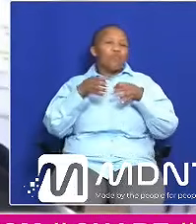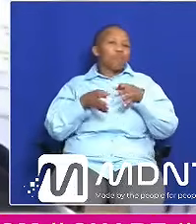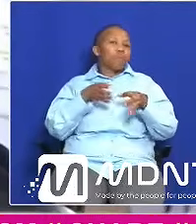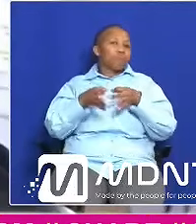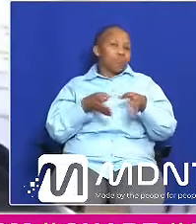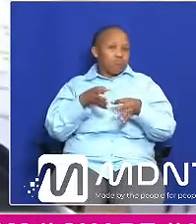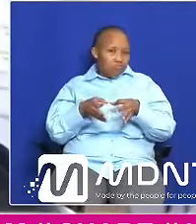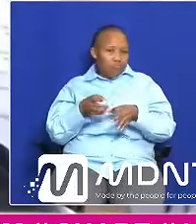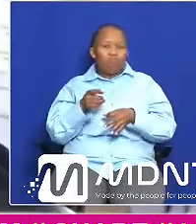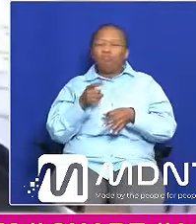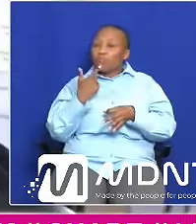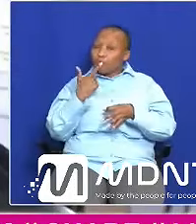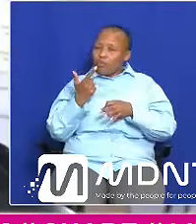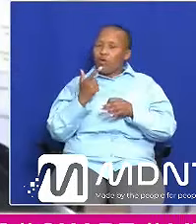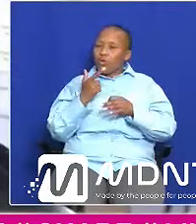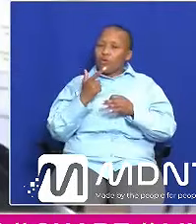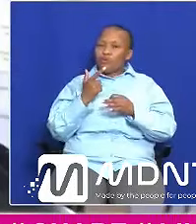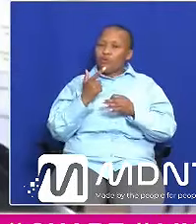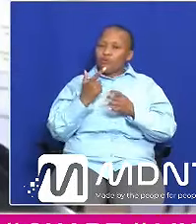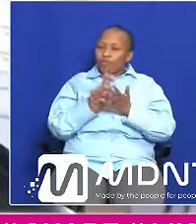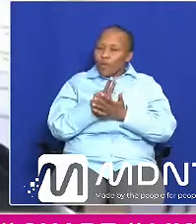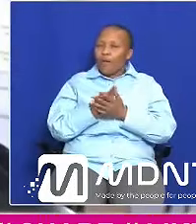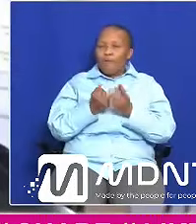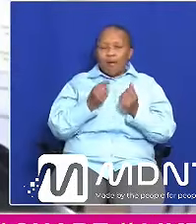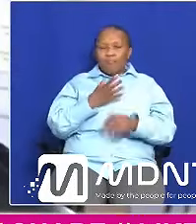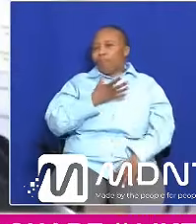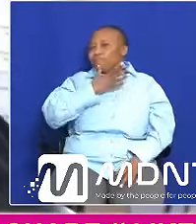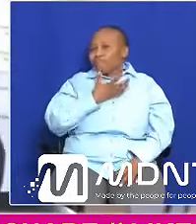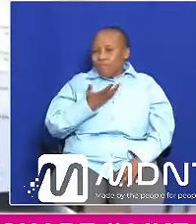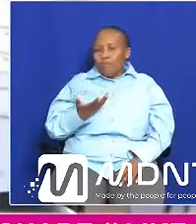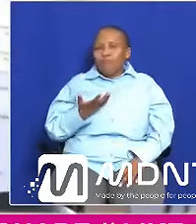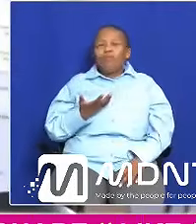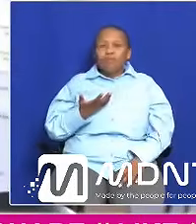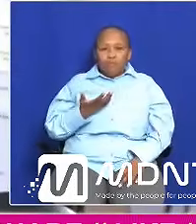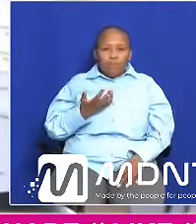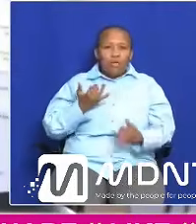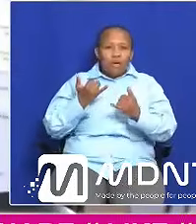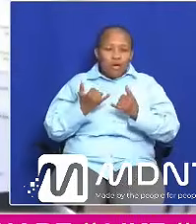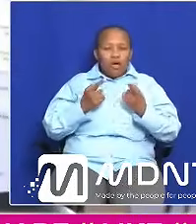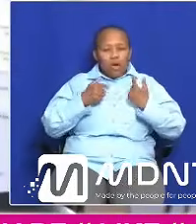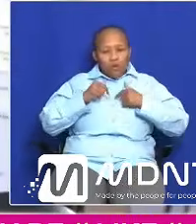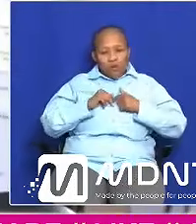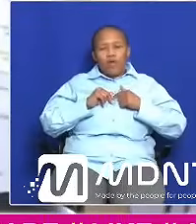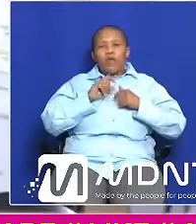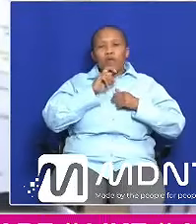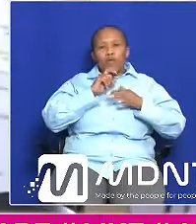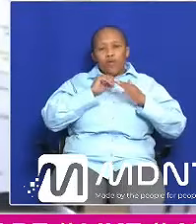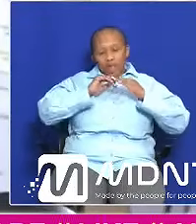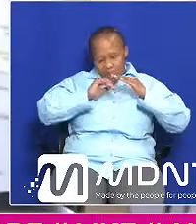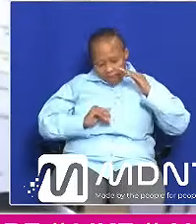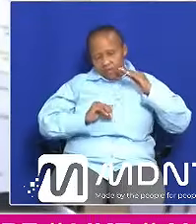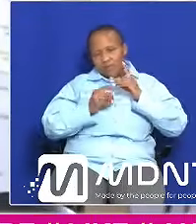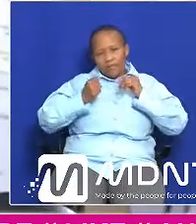and perhaps you are not as pedantic as some of us who deal in lesser zeros might be. But are you suggesting